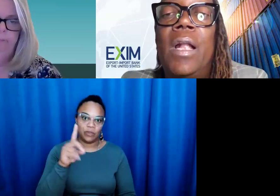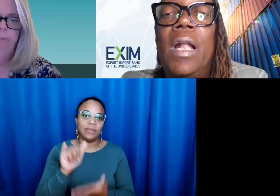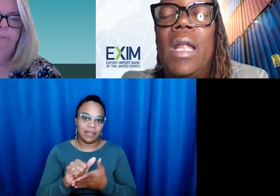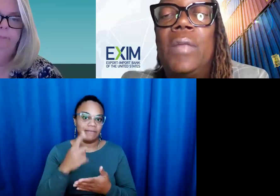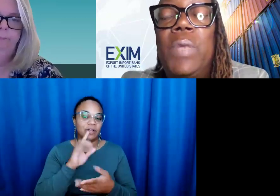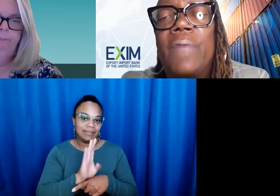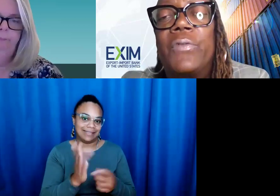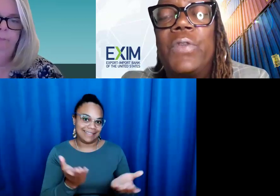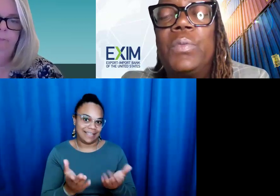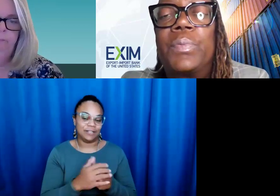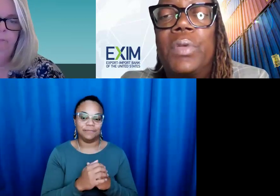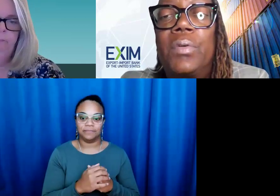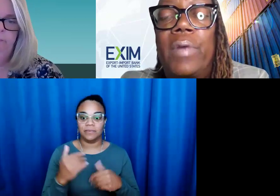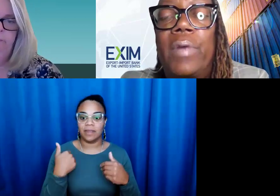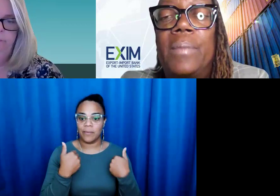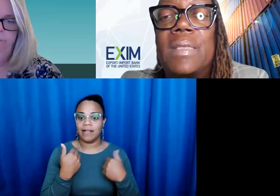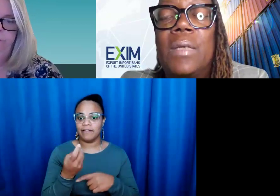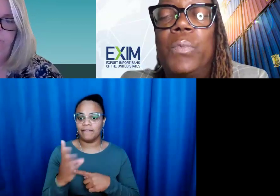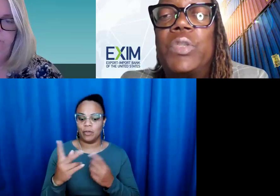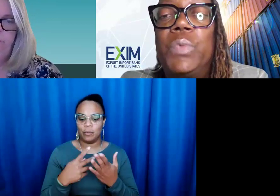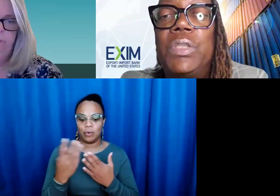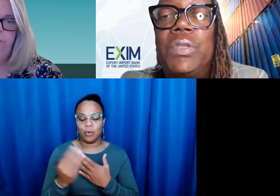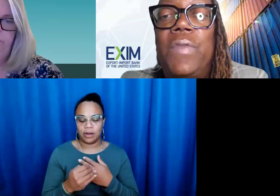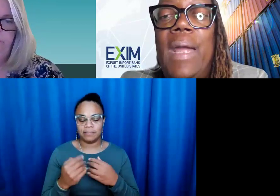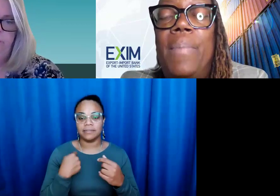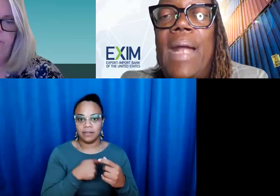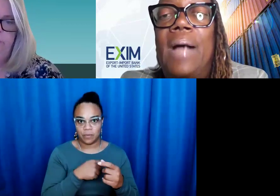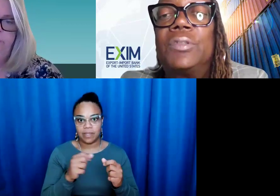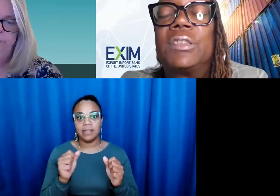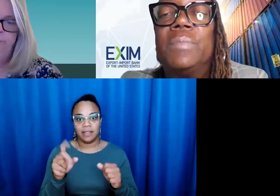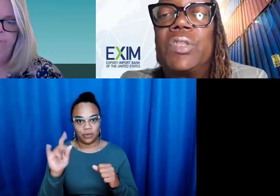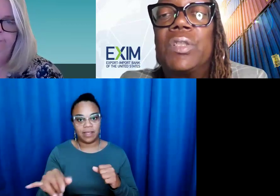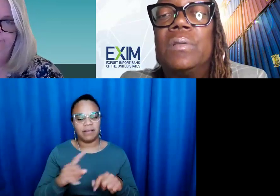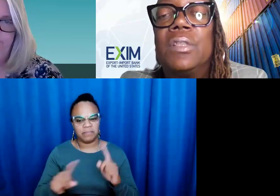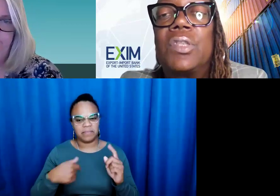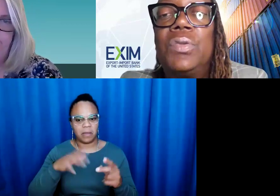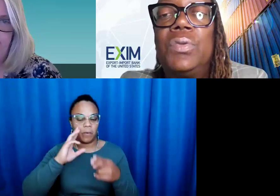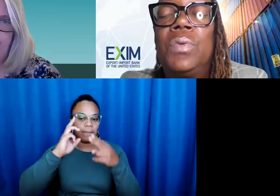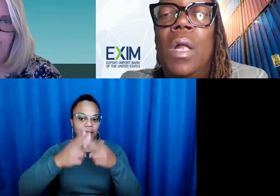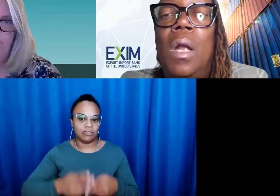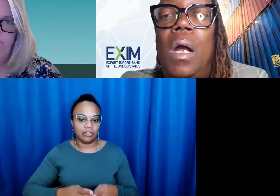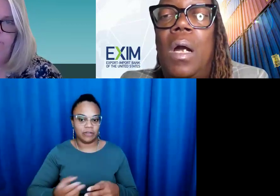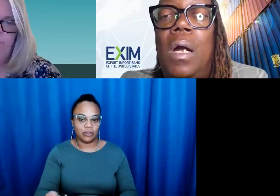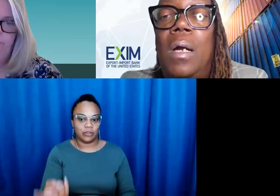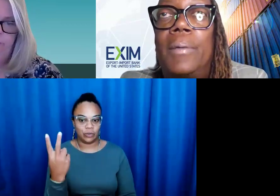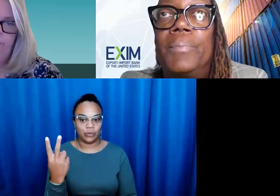here. And we have a few programs in which we do that, but I'll just mention the two